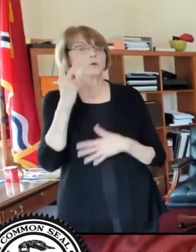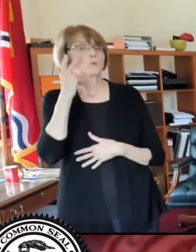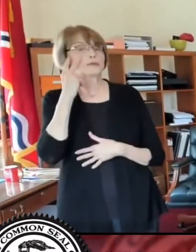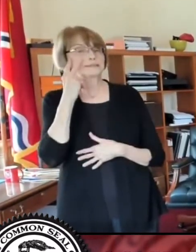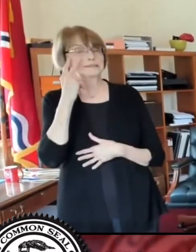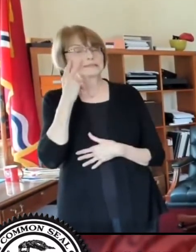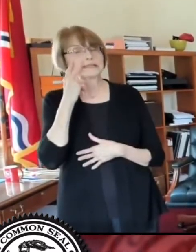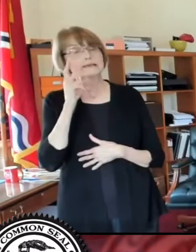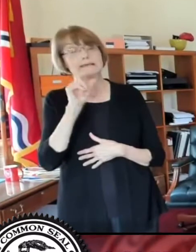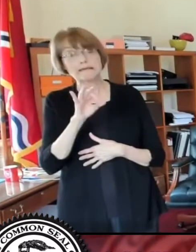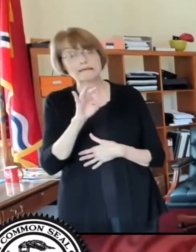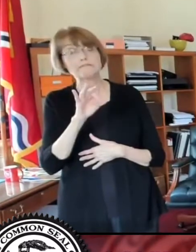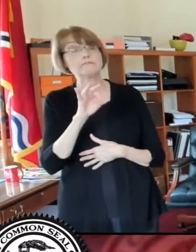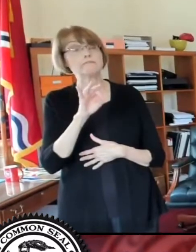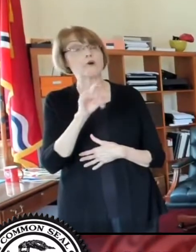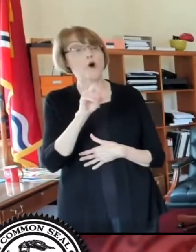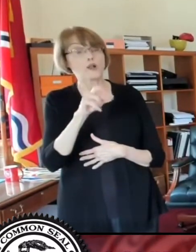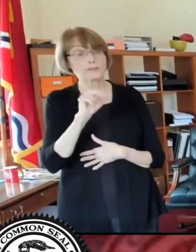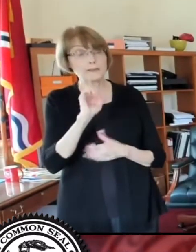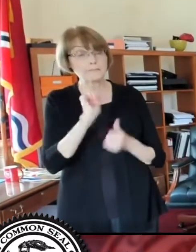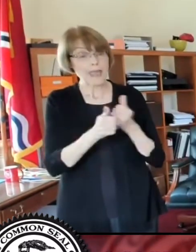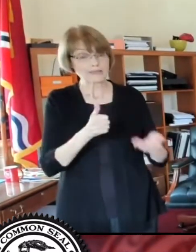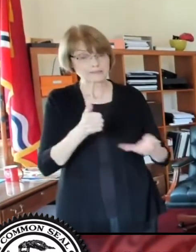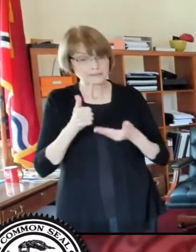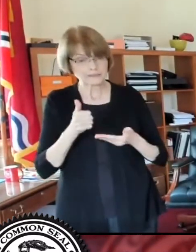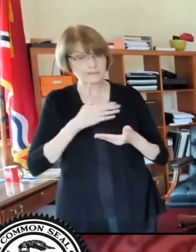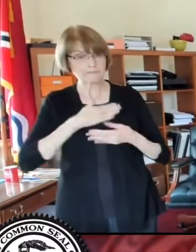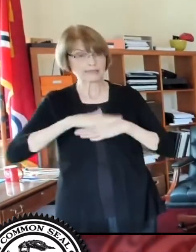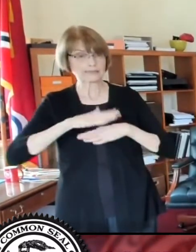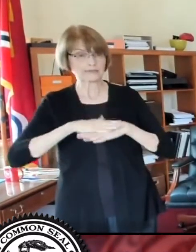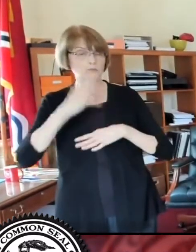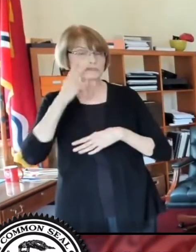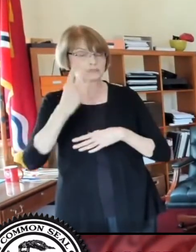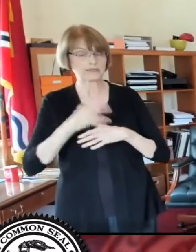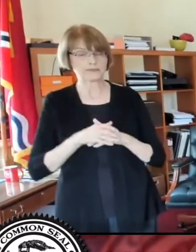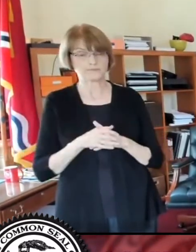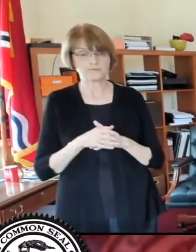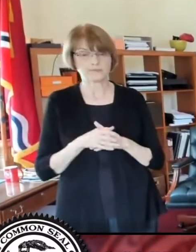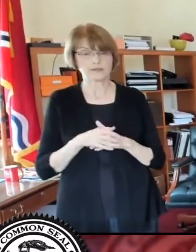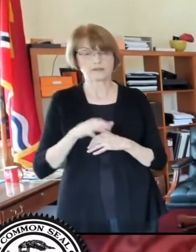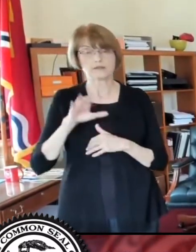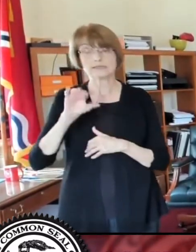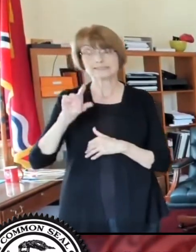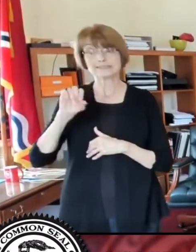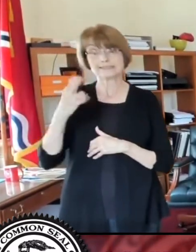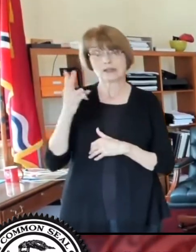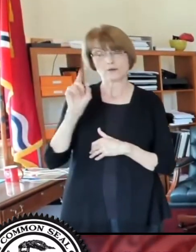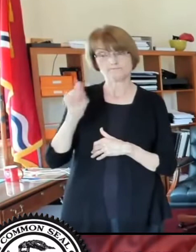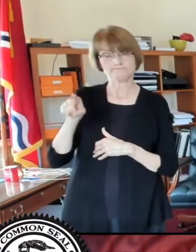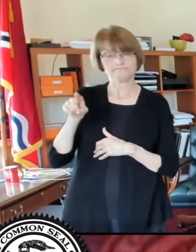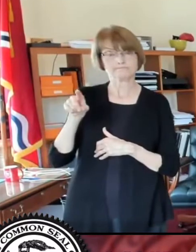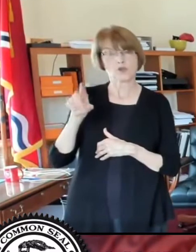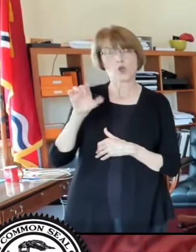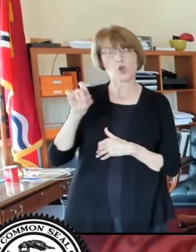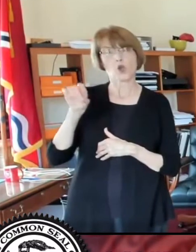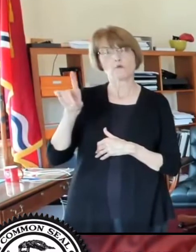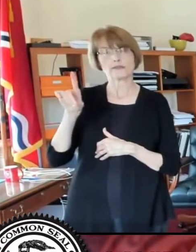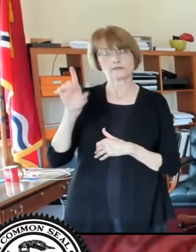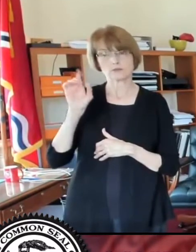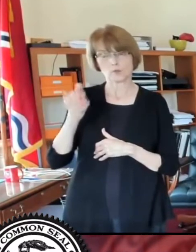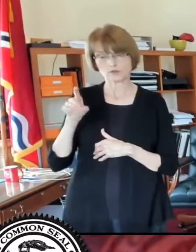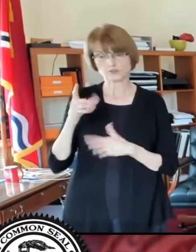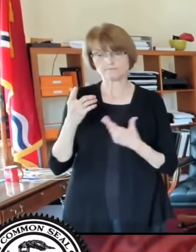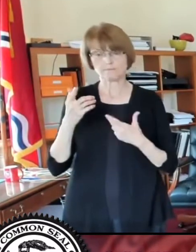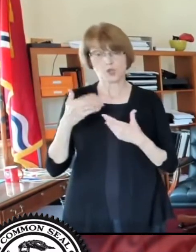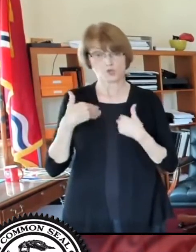to my desk or not eventually this fall. Back to COVID. Sarah's watching and has a question, Mayor. We talked about youth sports in the